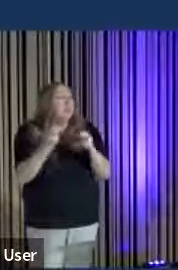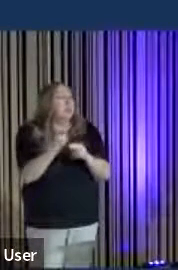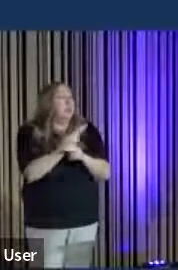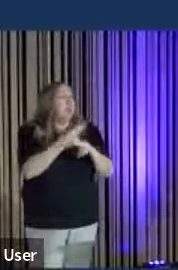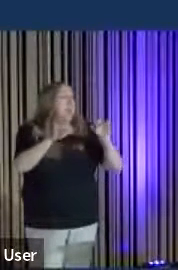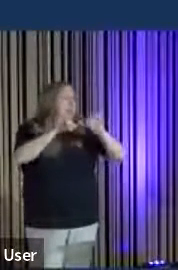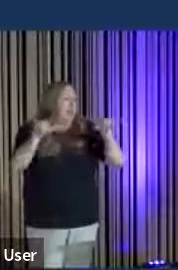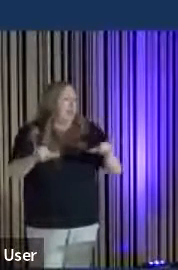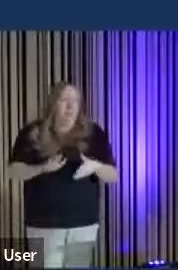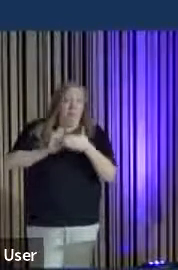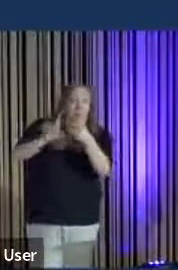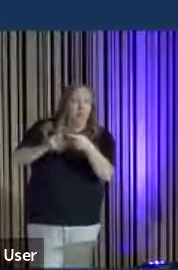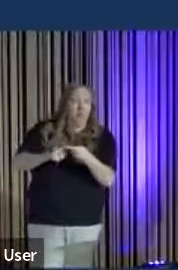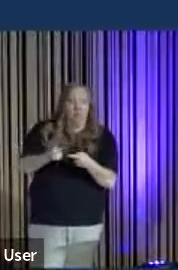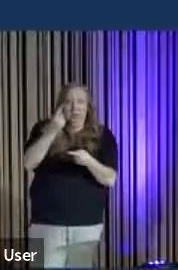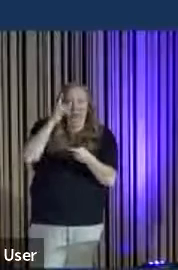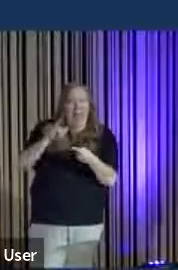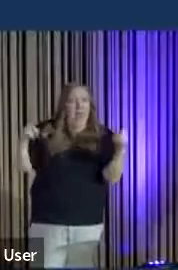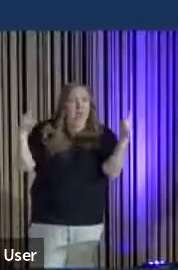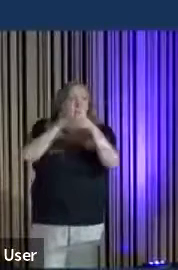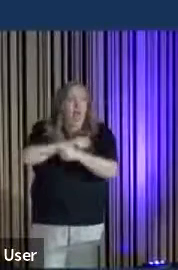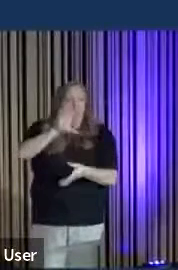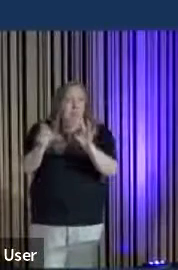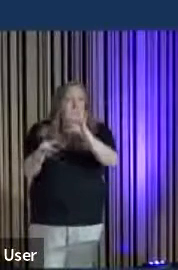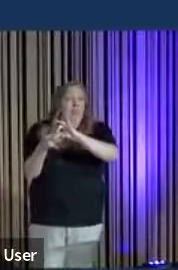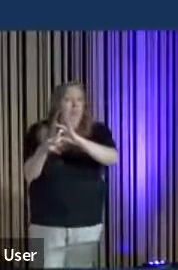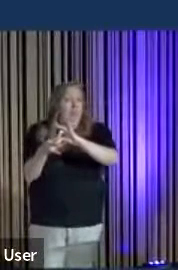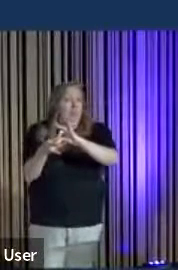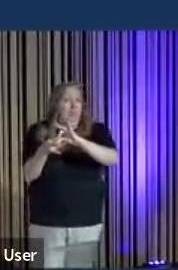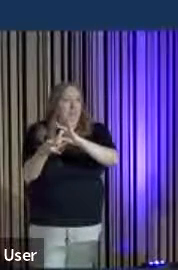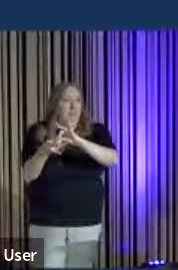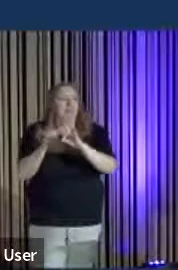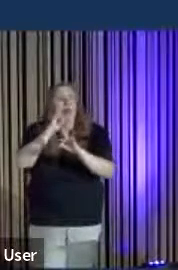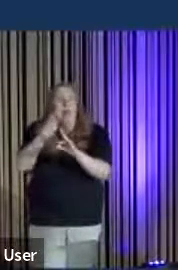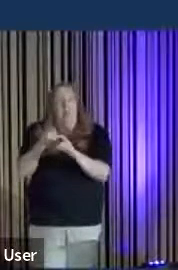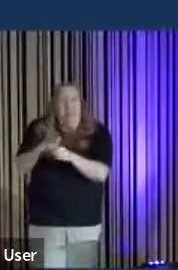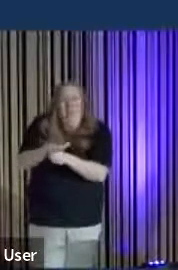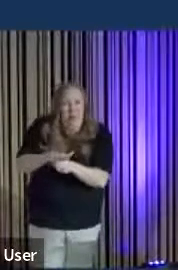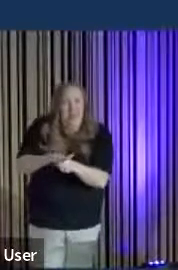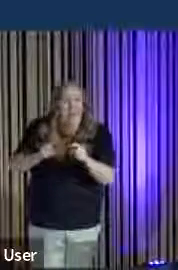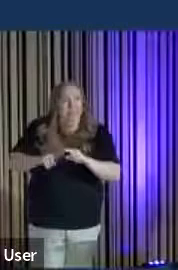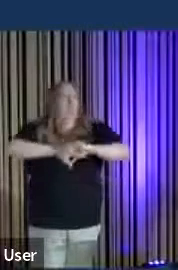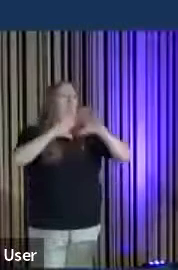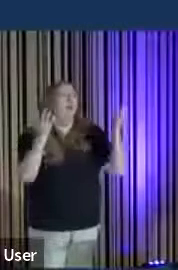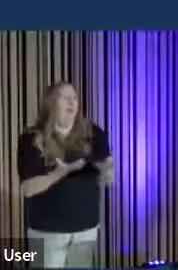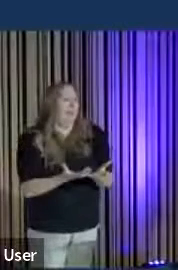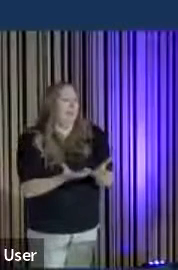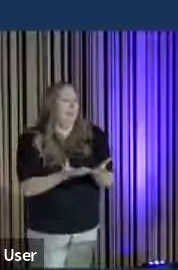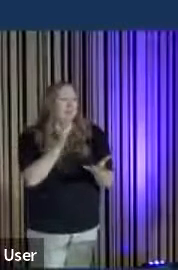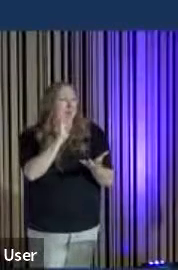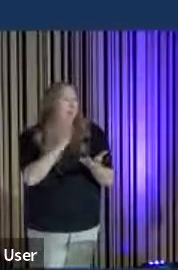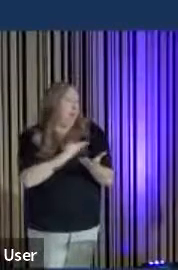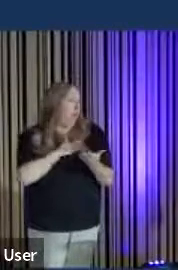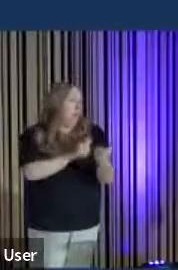complex system at a planetary scale. This was the general approach that we used in this